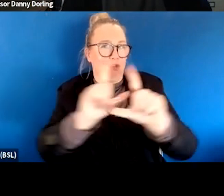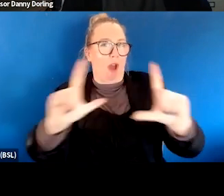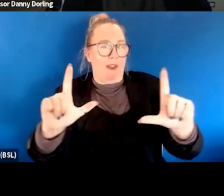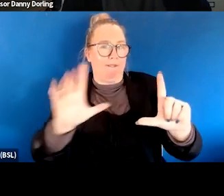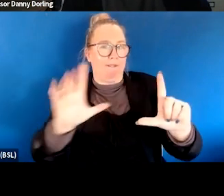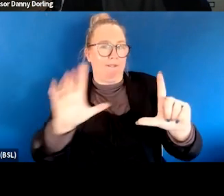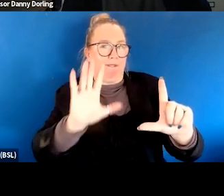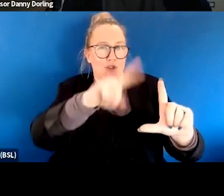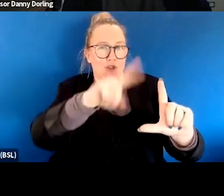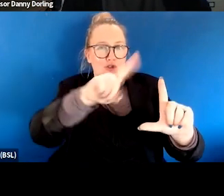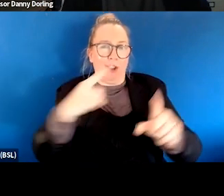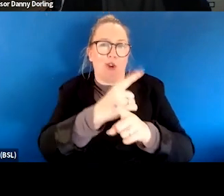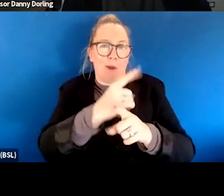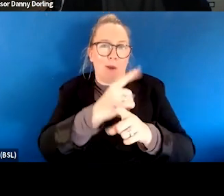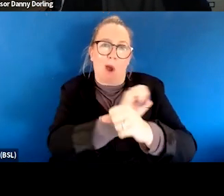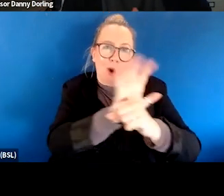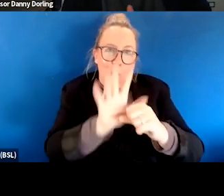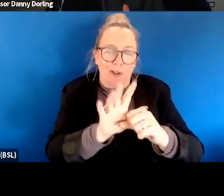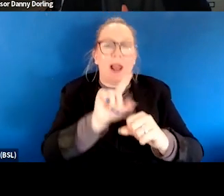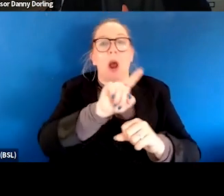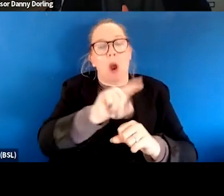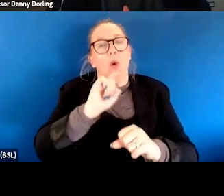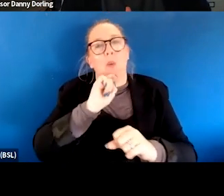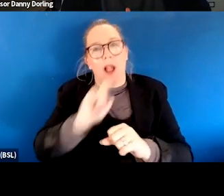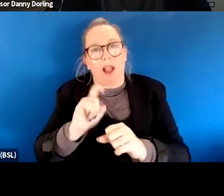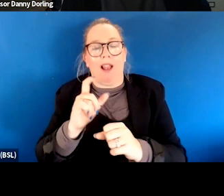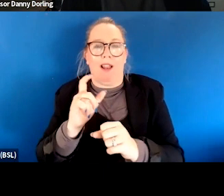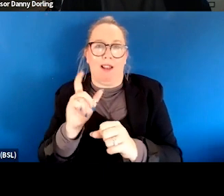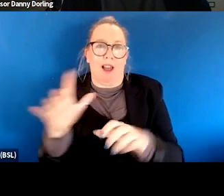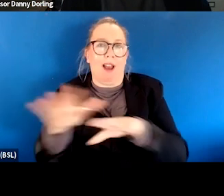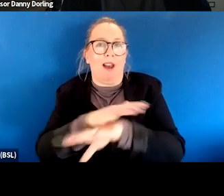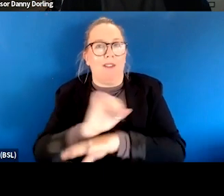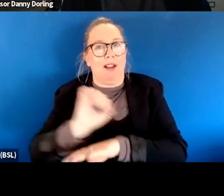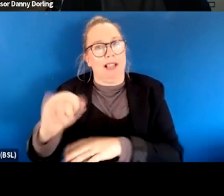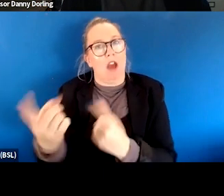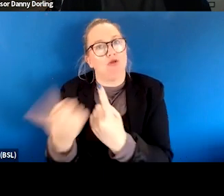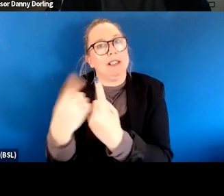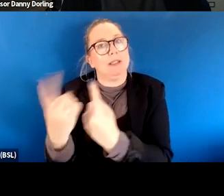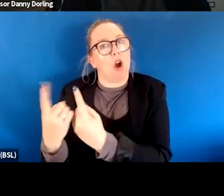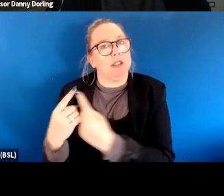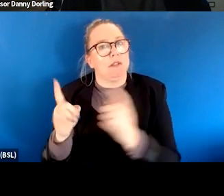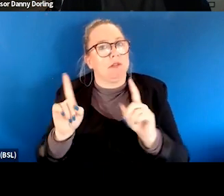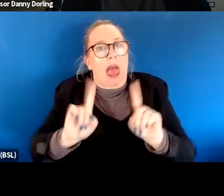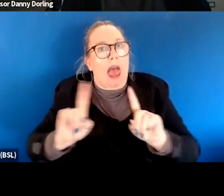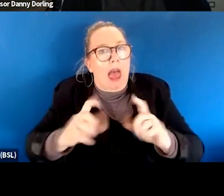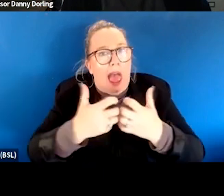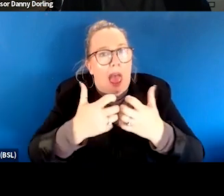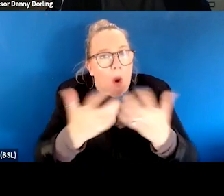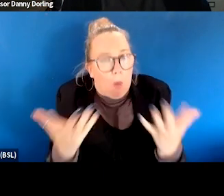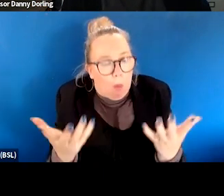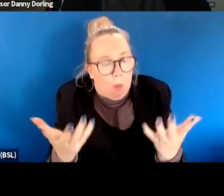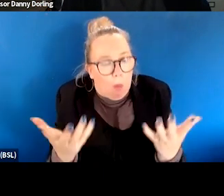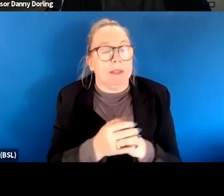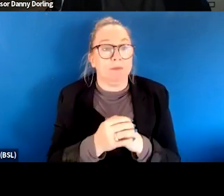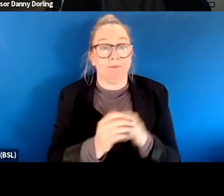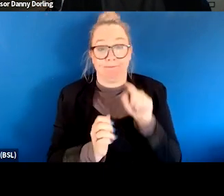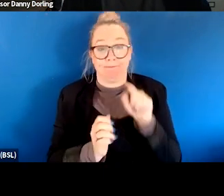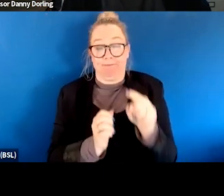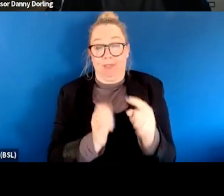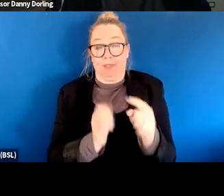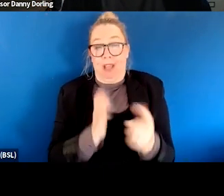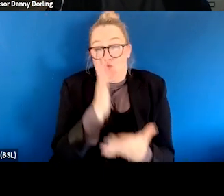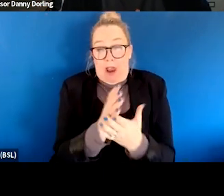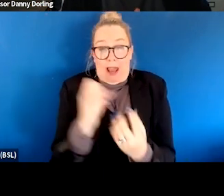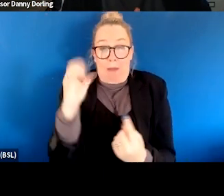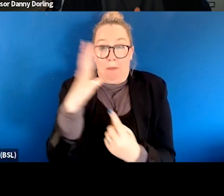move on to people's responses to it. it's really important, I think, to realise just